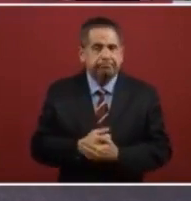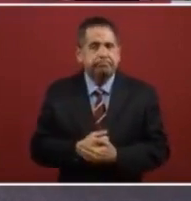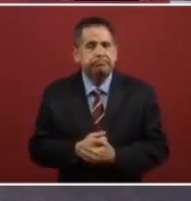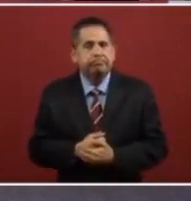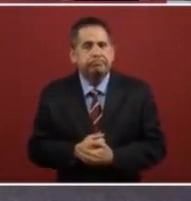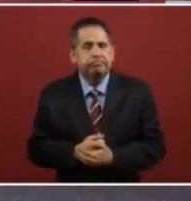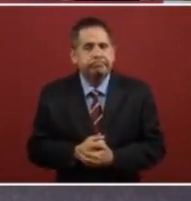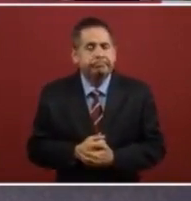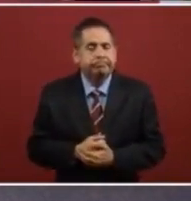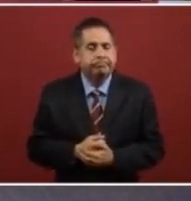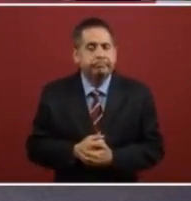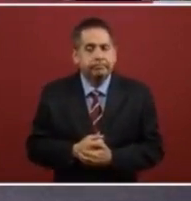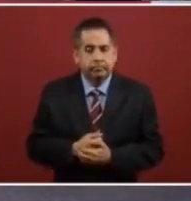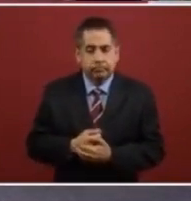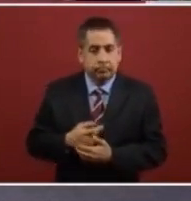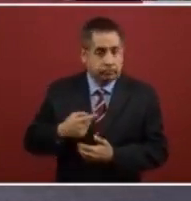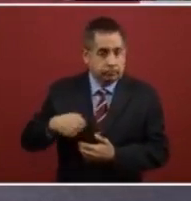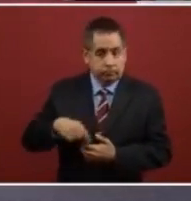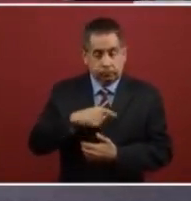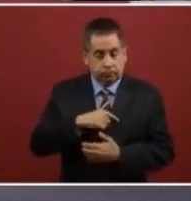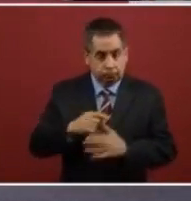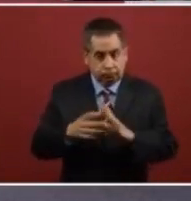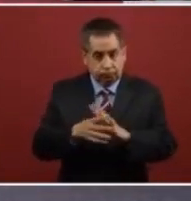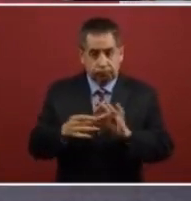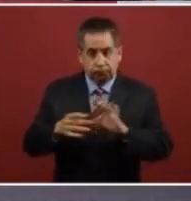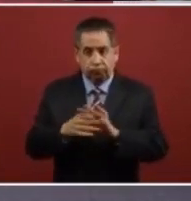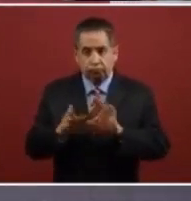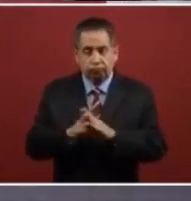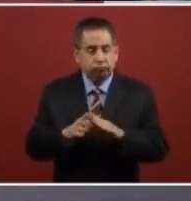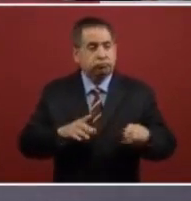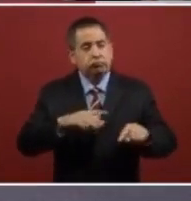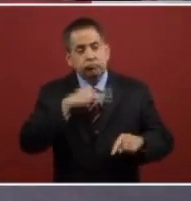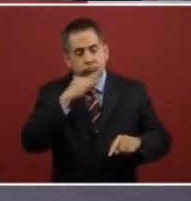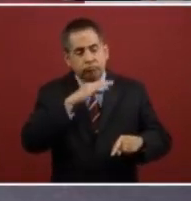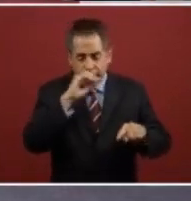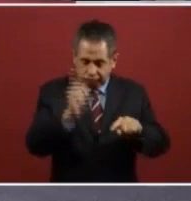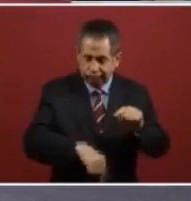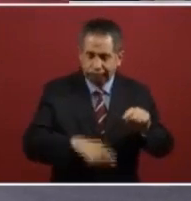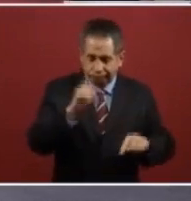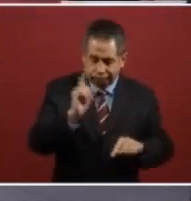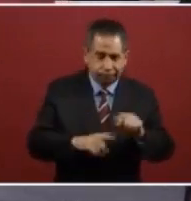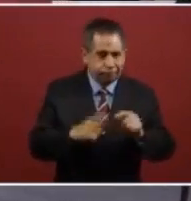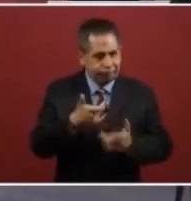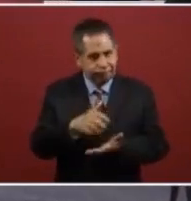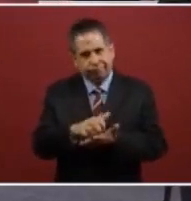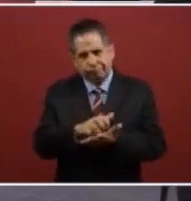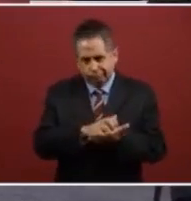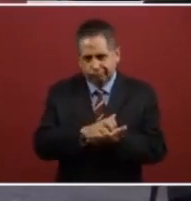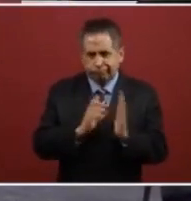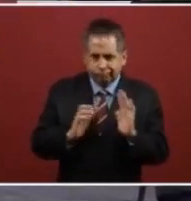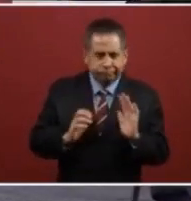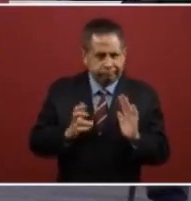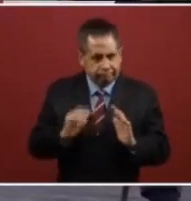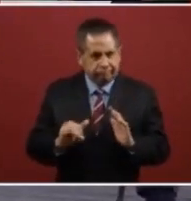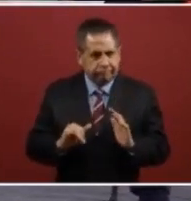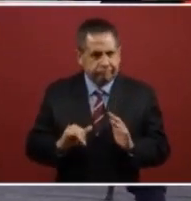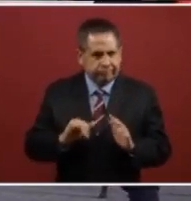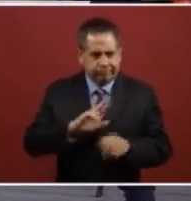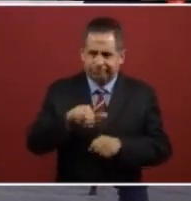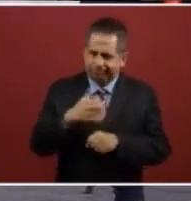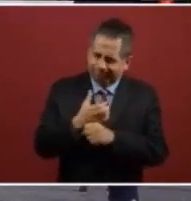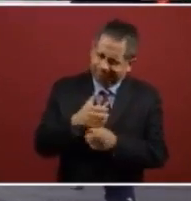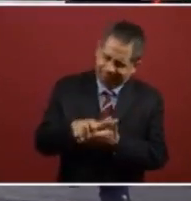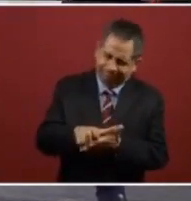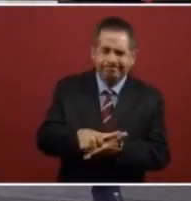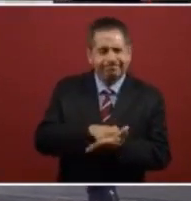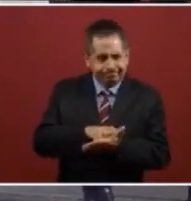Nosotros conscience to work, Hemos by estado putting it hablando out in the del open. combate a la corrupción y de la We've been austeridad talking about republicana, austerity and, que